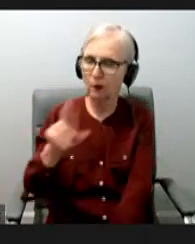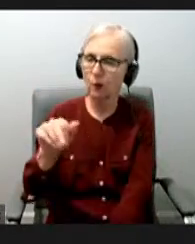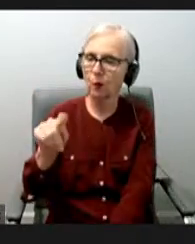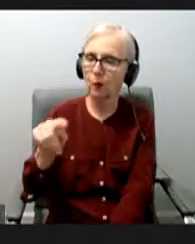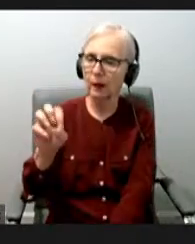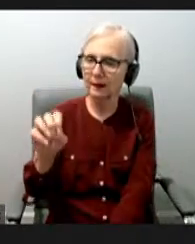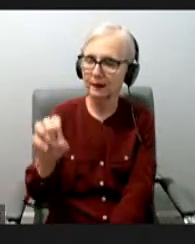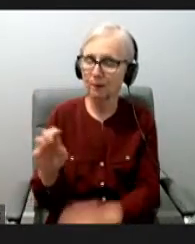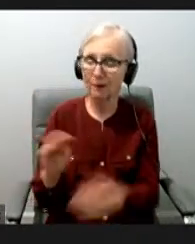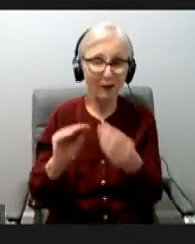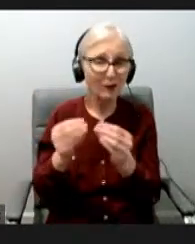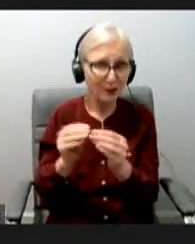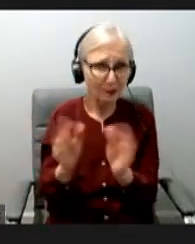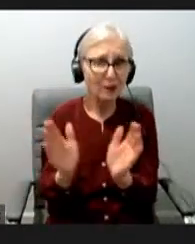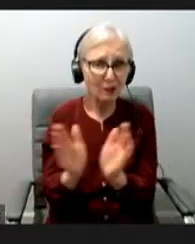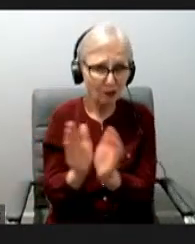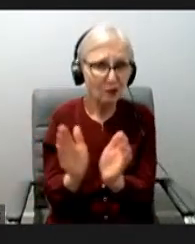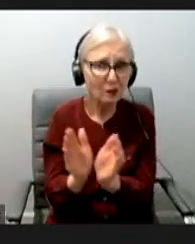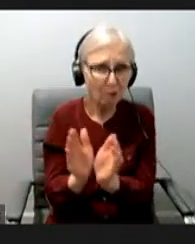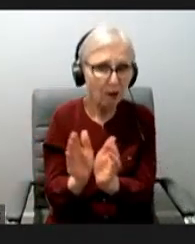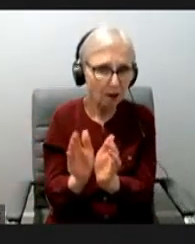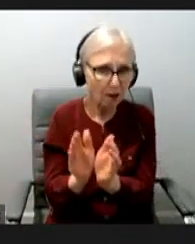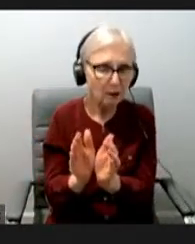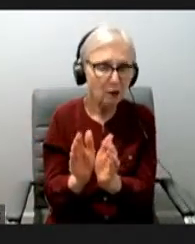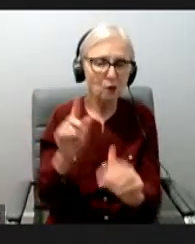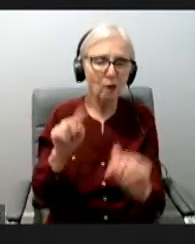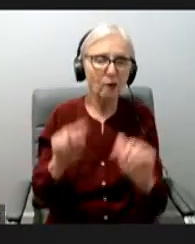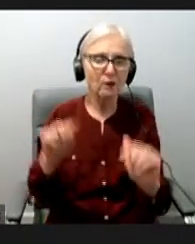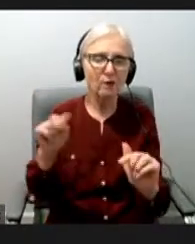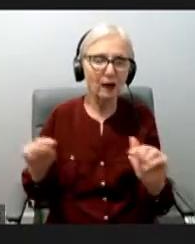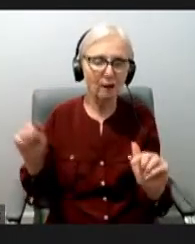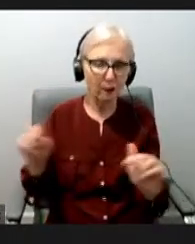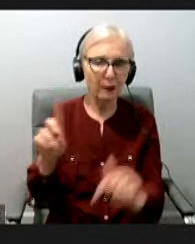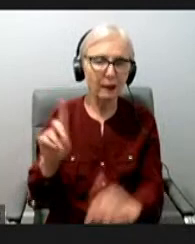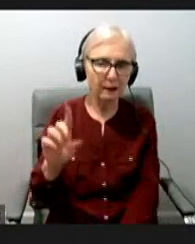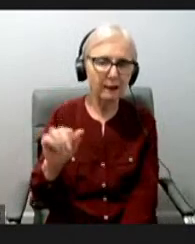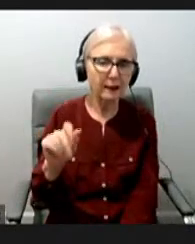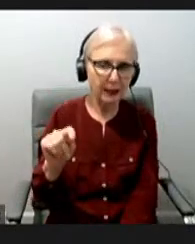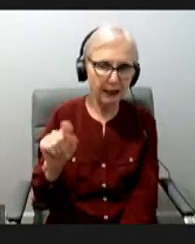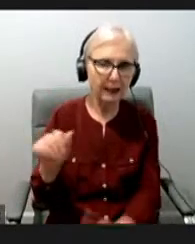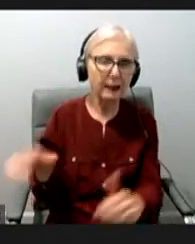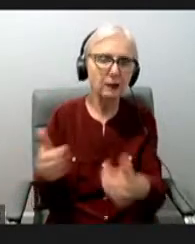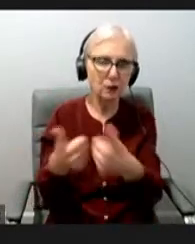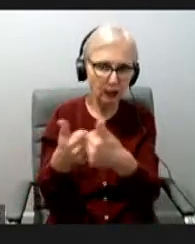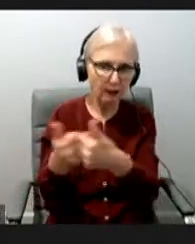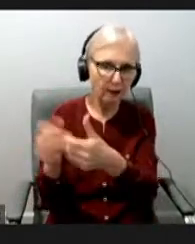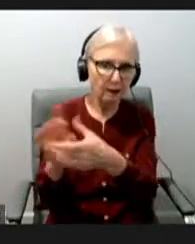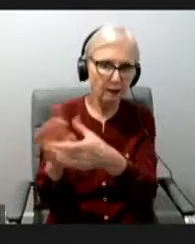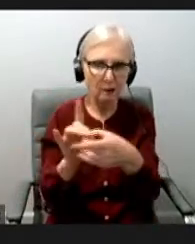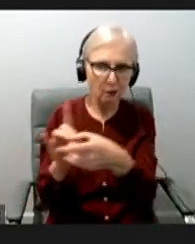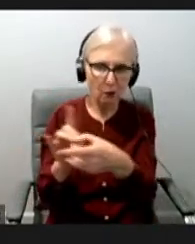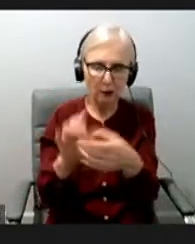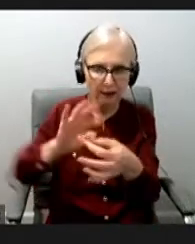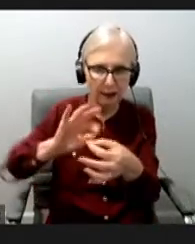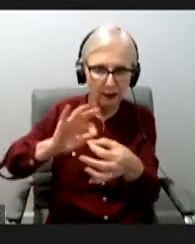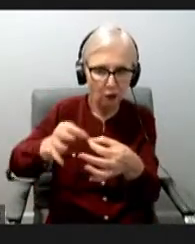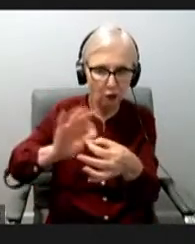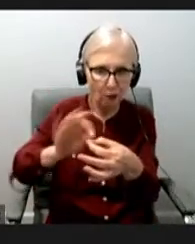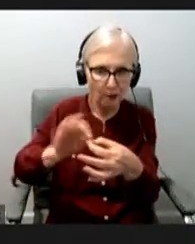children are small. And so there is going to be some variability and challenges that associated with interpreting small